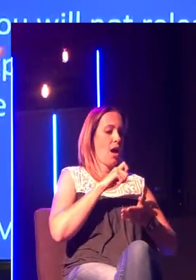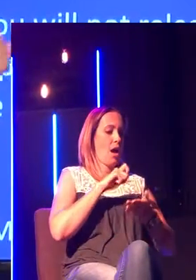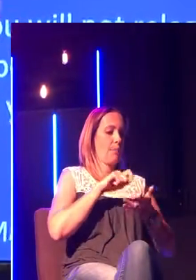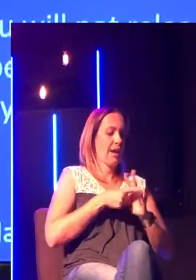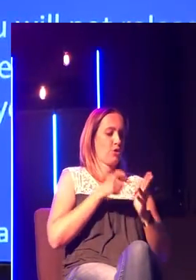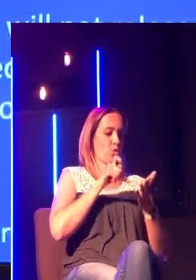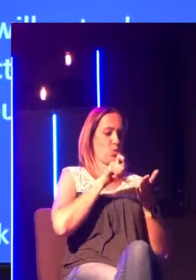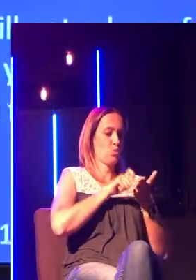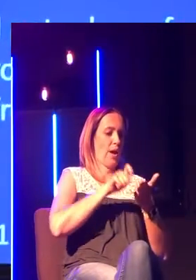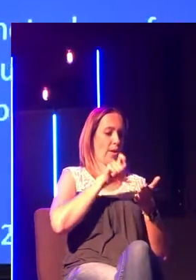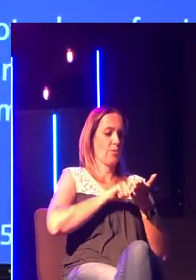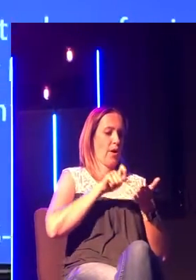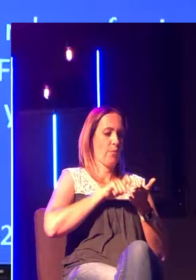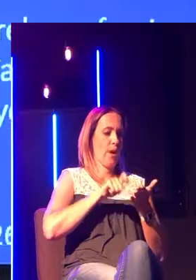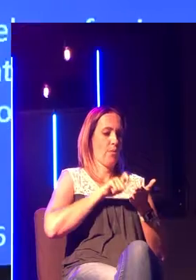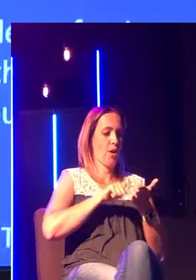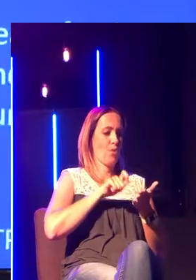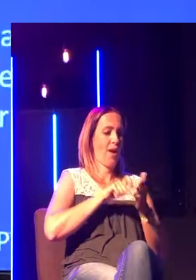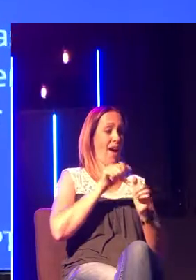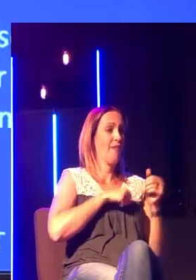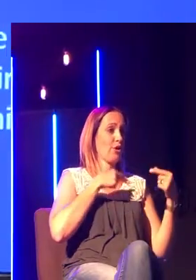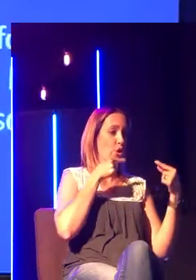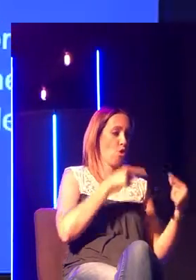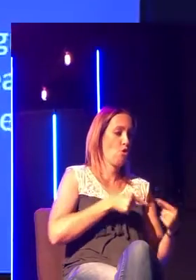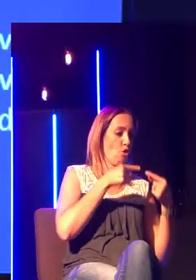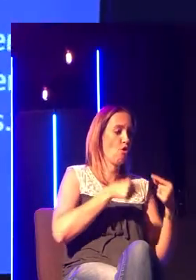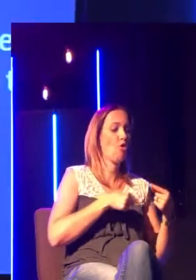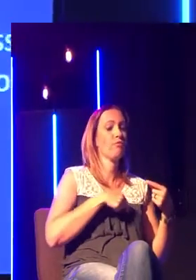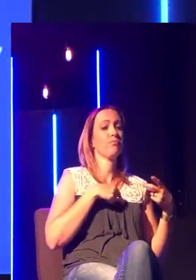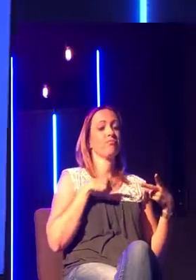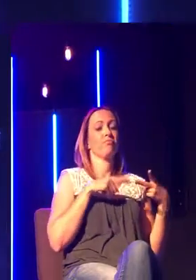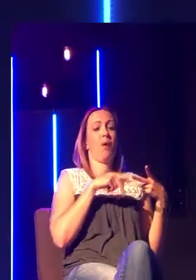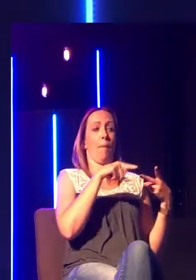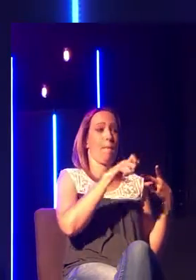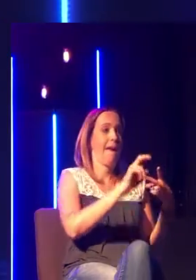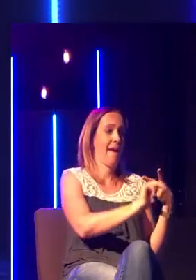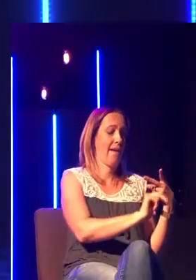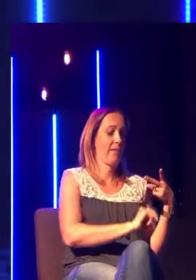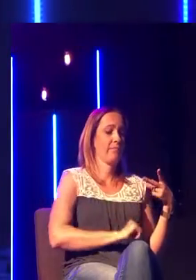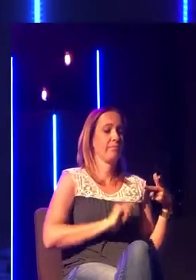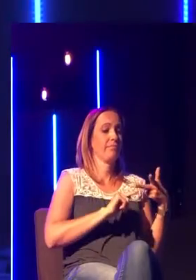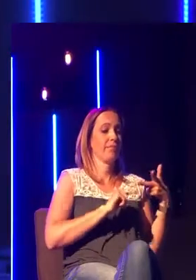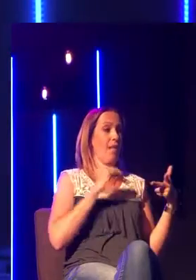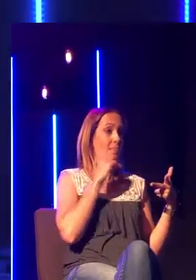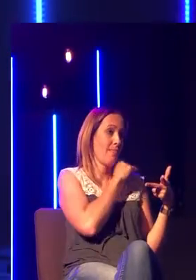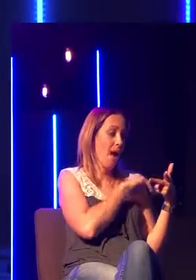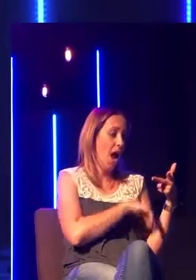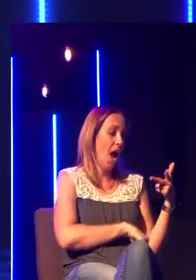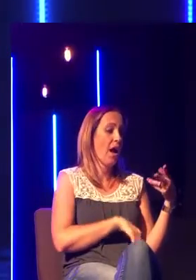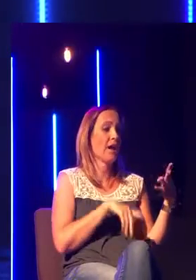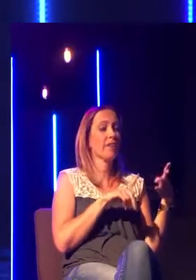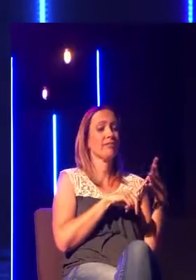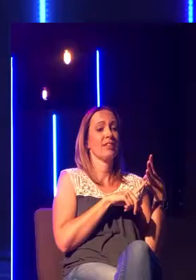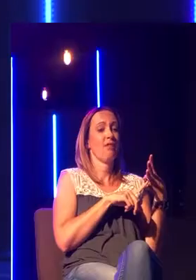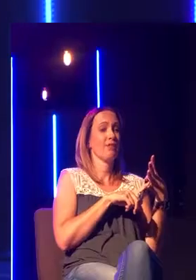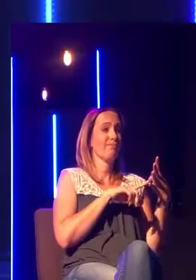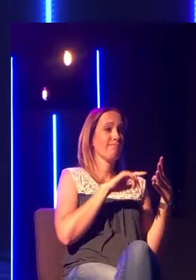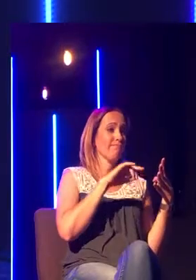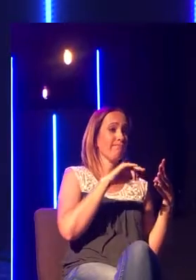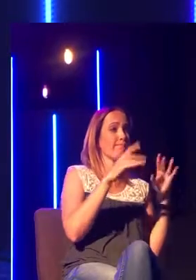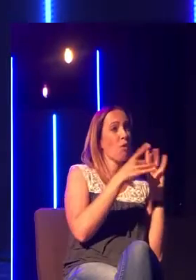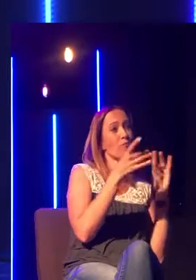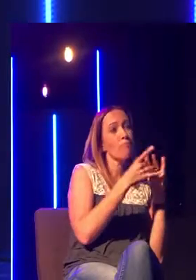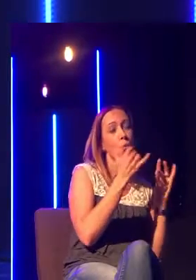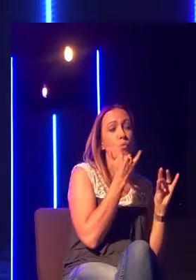write every hurt, every pain, everything that I felt was a lie, every misstatement, every